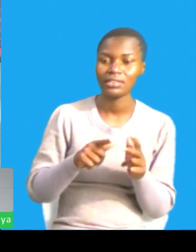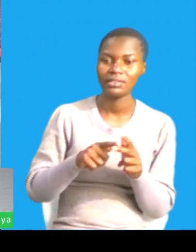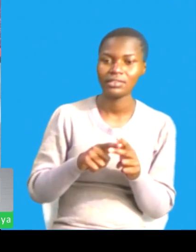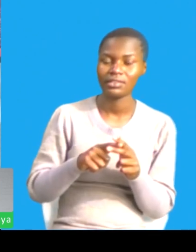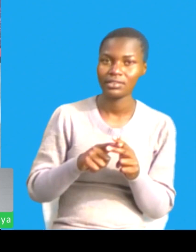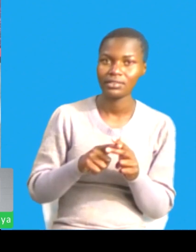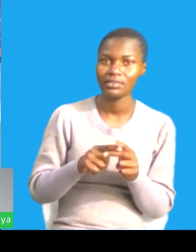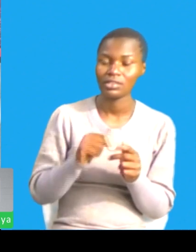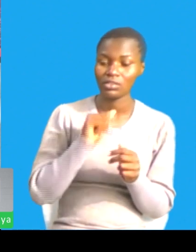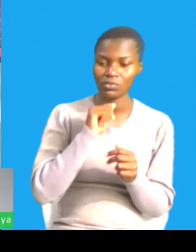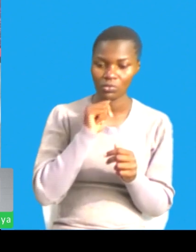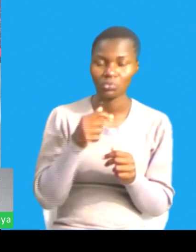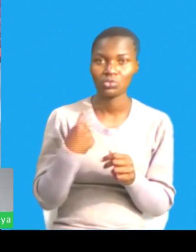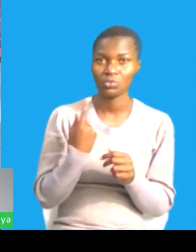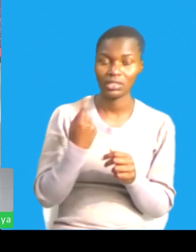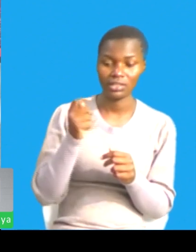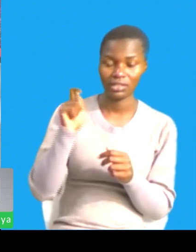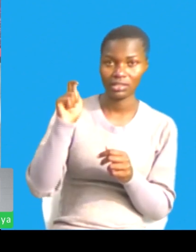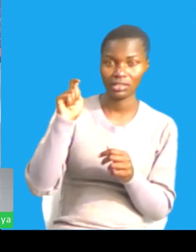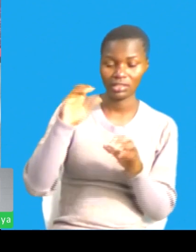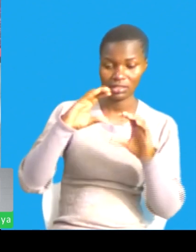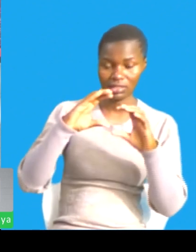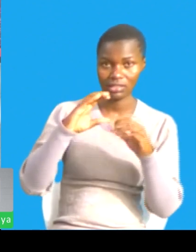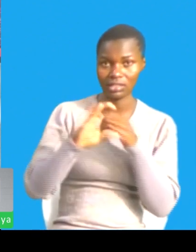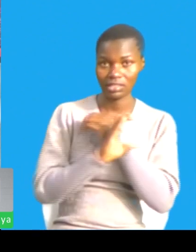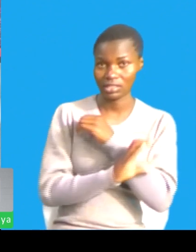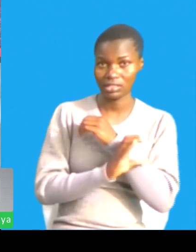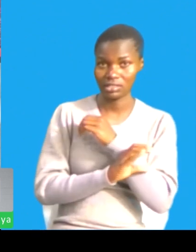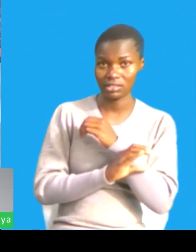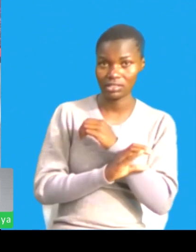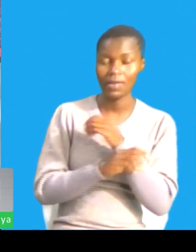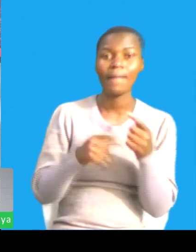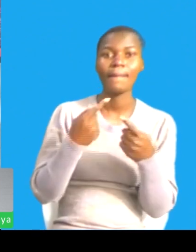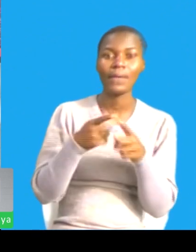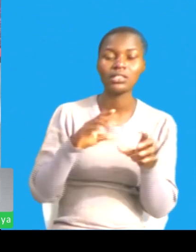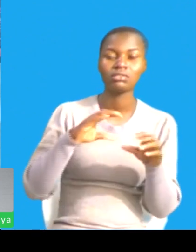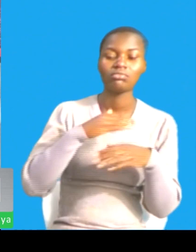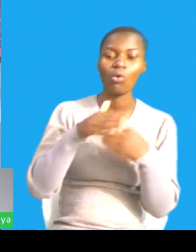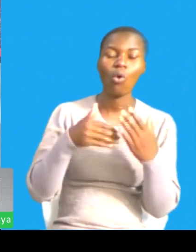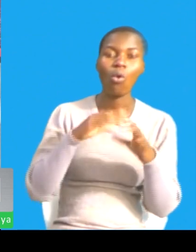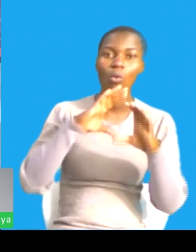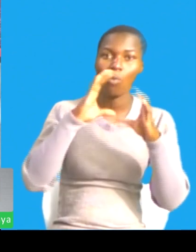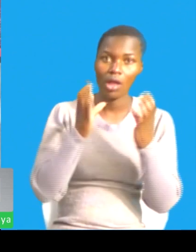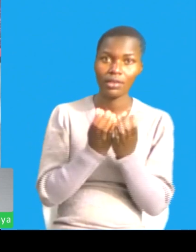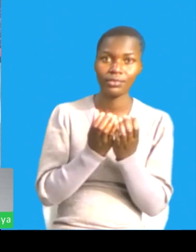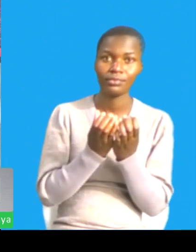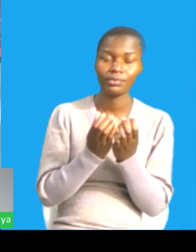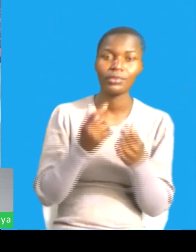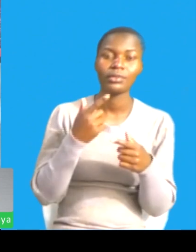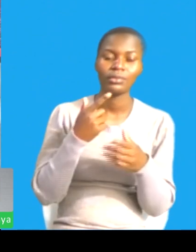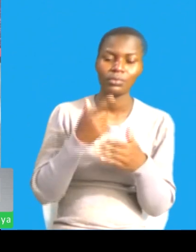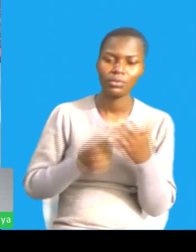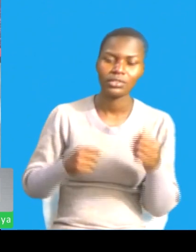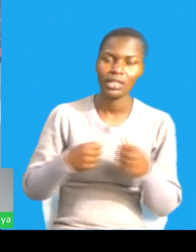But it's not only in this country. It is across the globe. Right. But then what happened is that how do you deal with it?